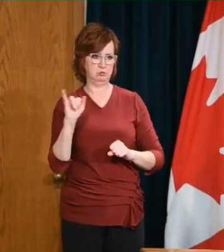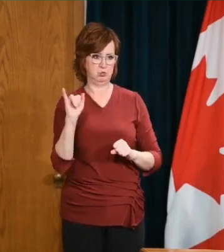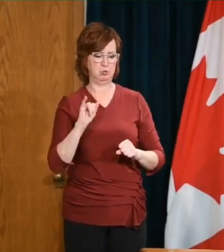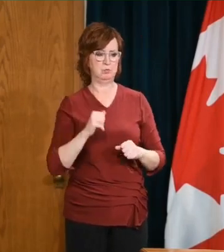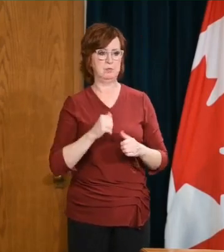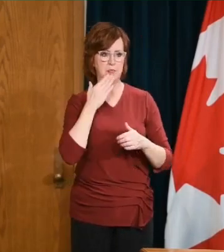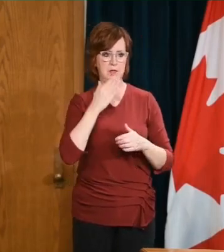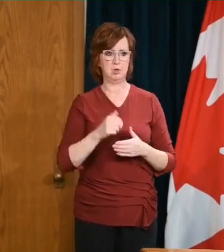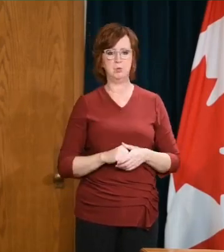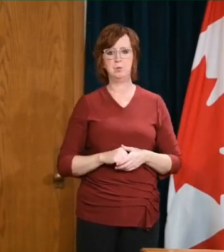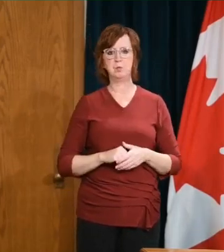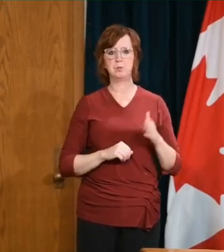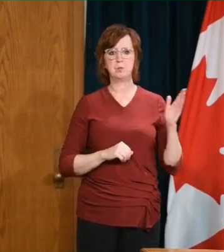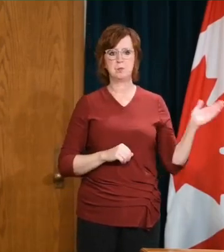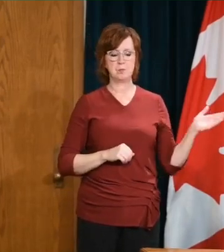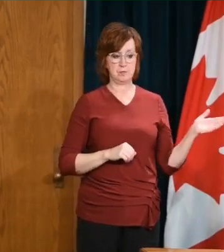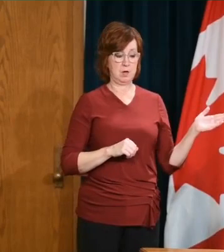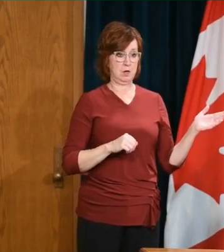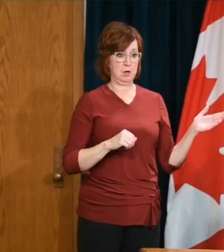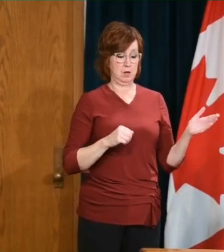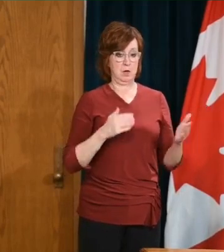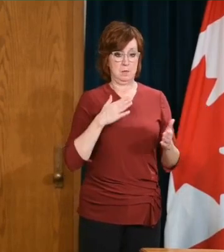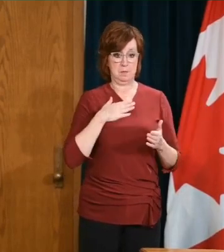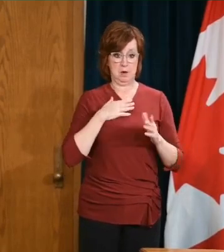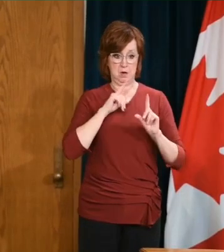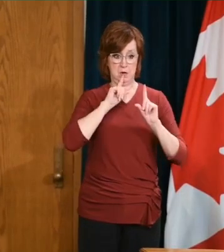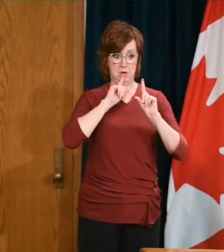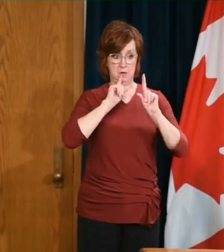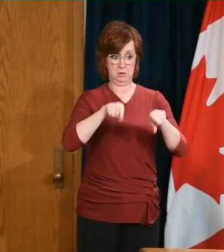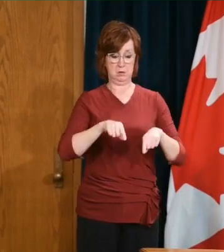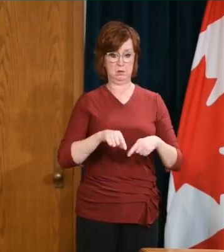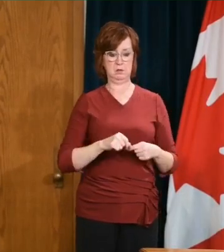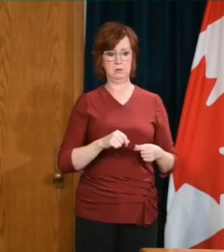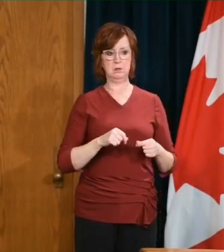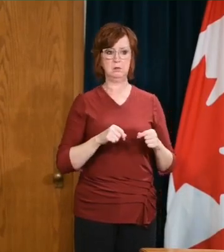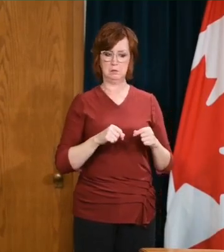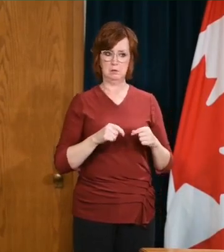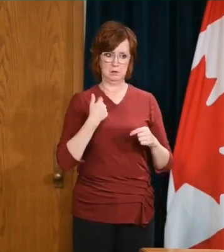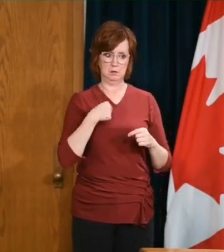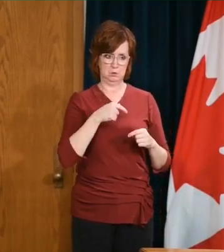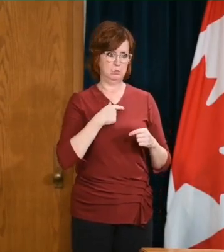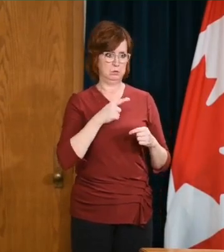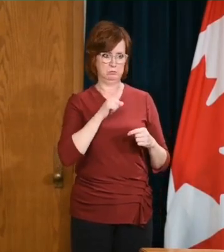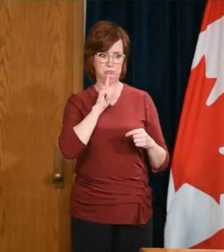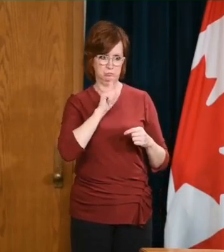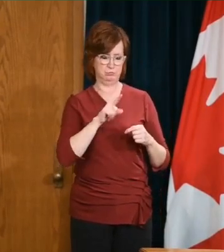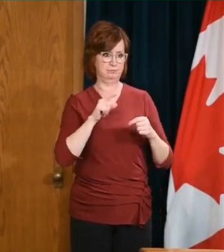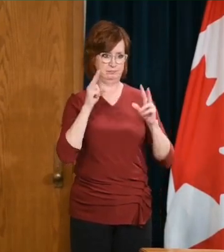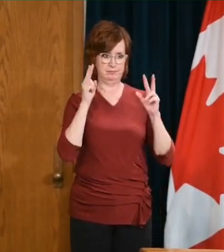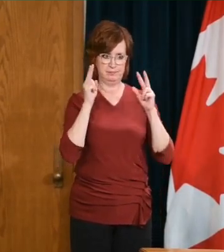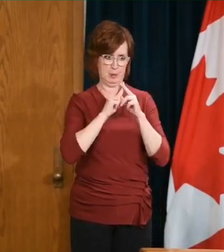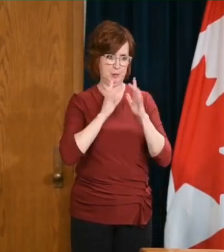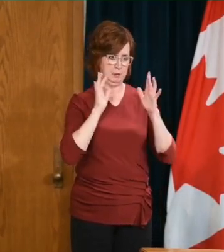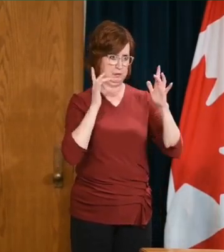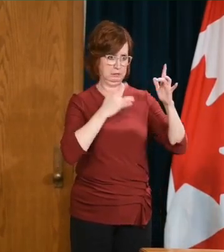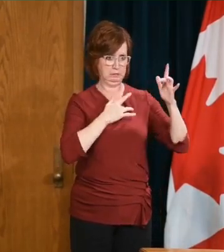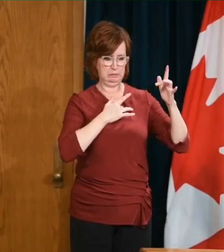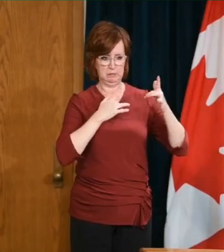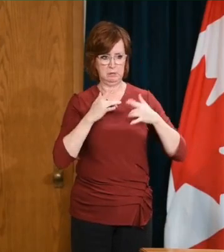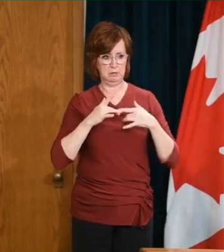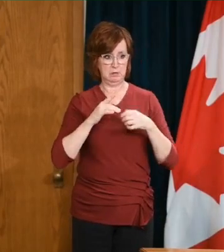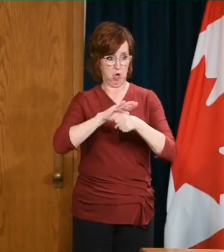Thank you. And I would just say that we remain, extremely concerned with respect to COVID-19 getting